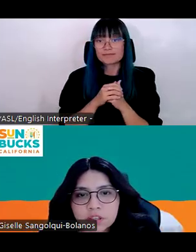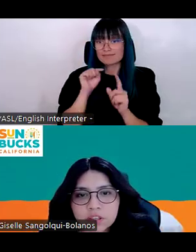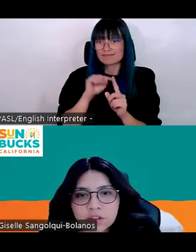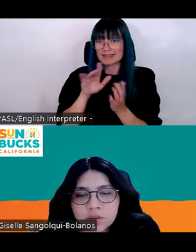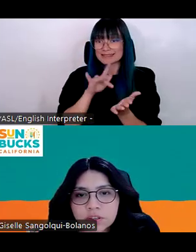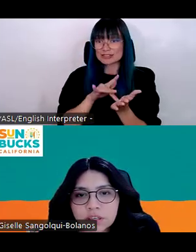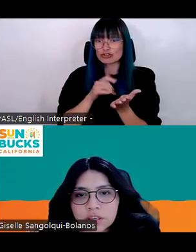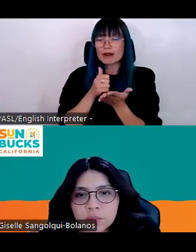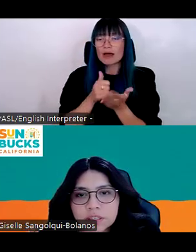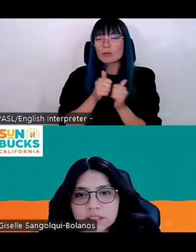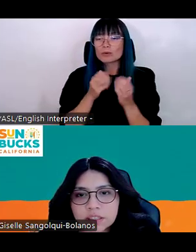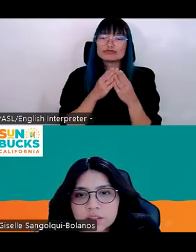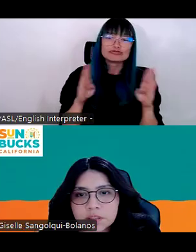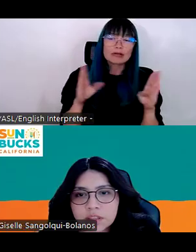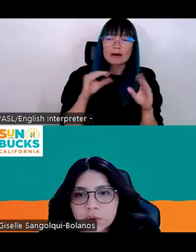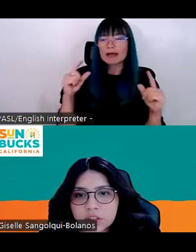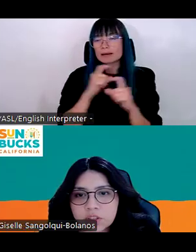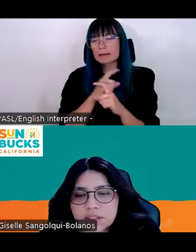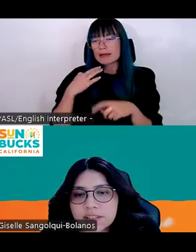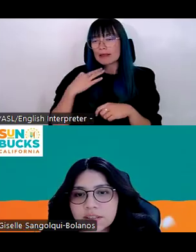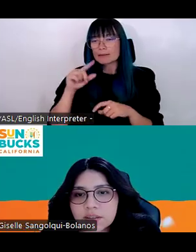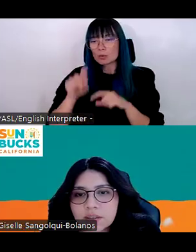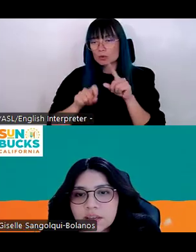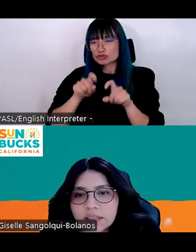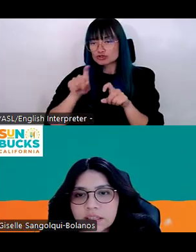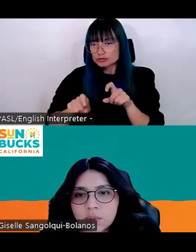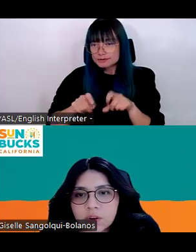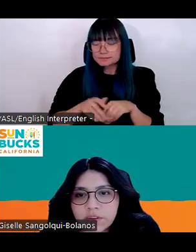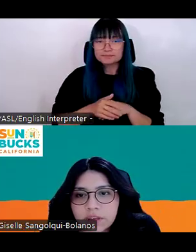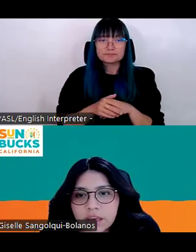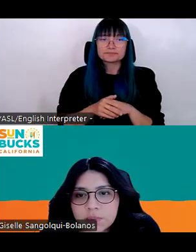both general and complex eligibility questions,